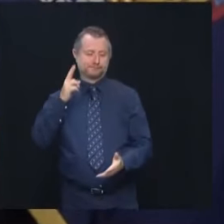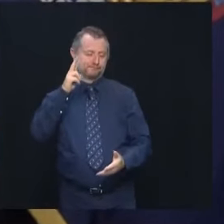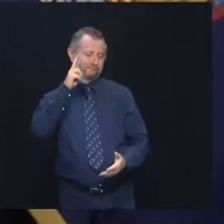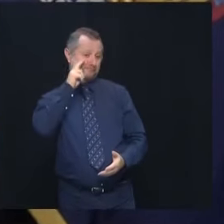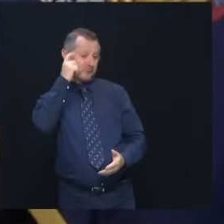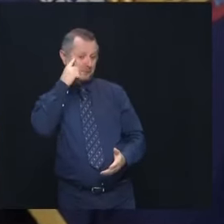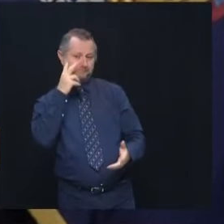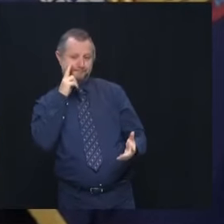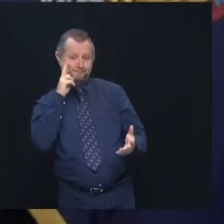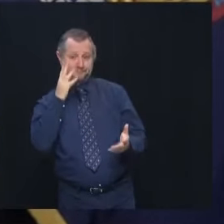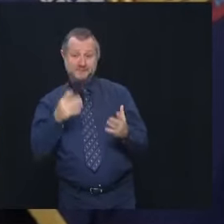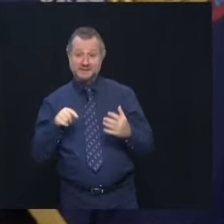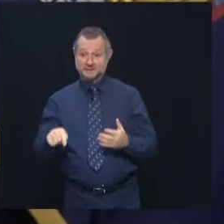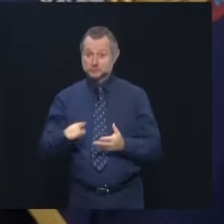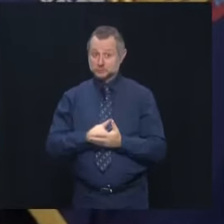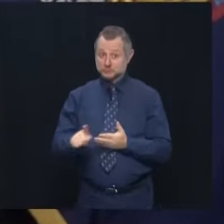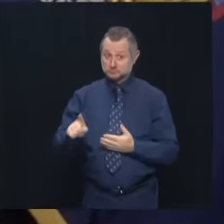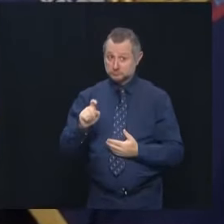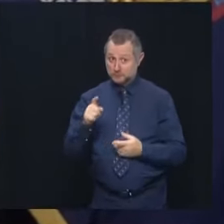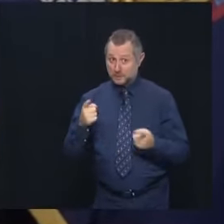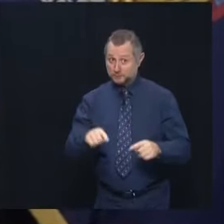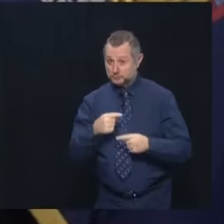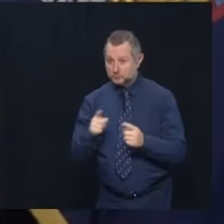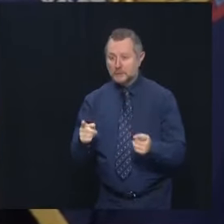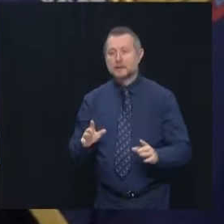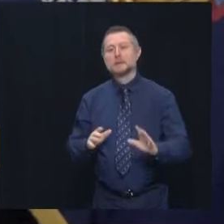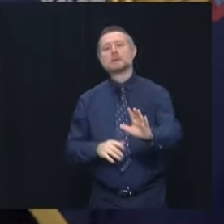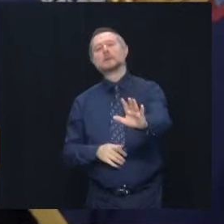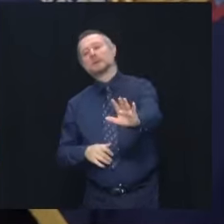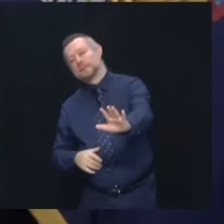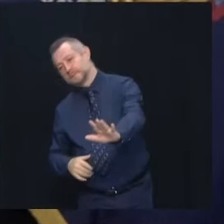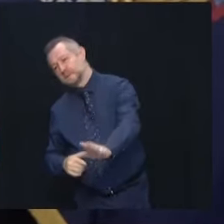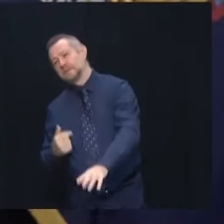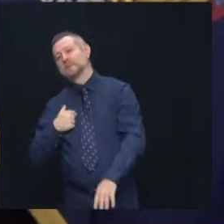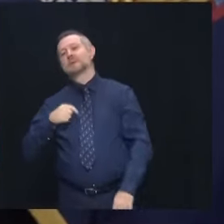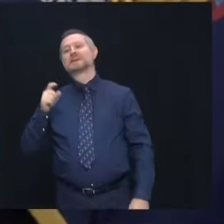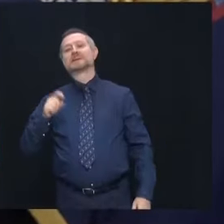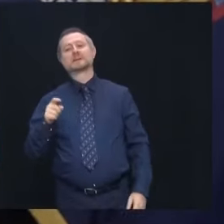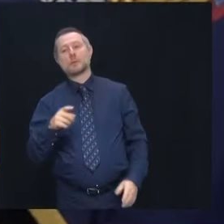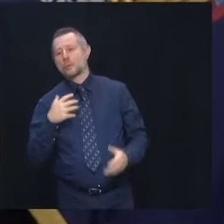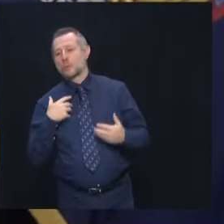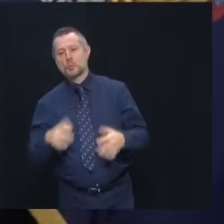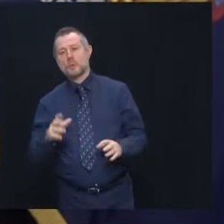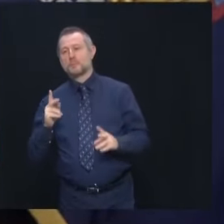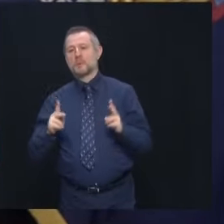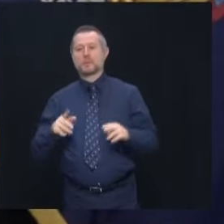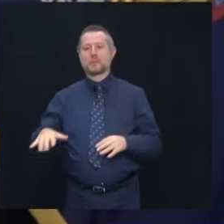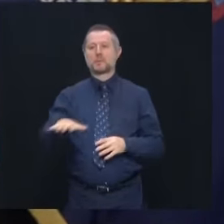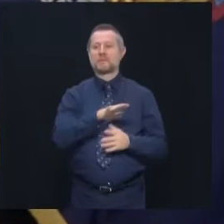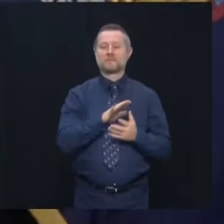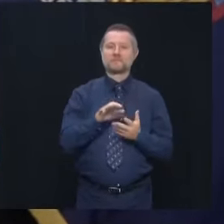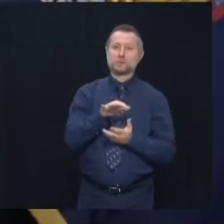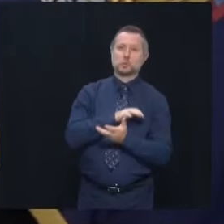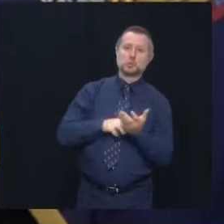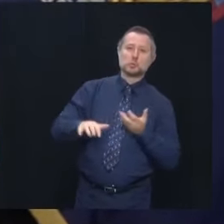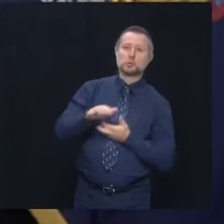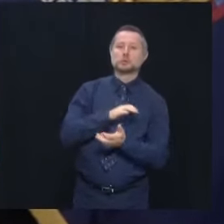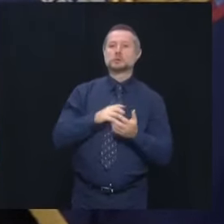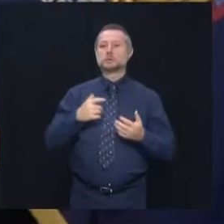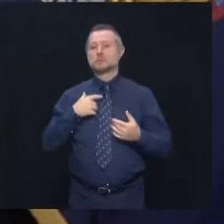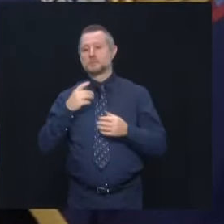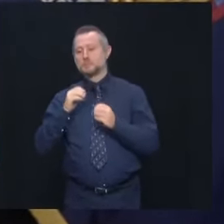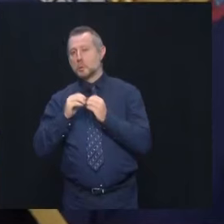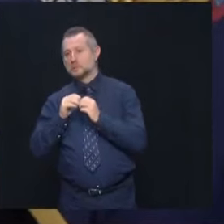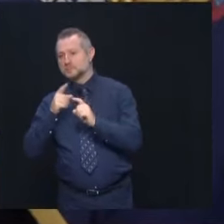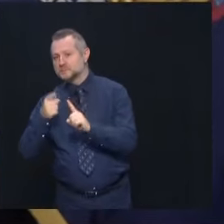week? Yeah, we need to come up with the template, because I don't want to confuse businesses. You were in, you were out, you were in. There's been